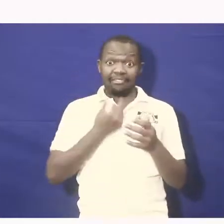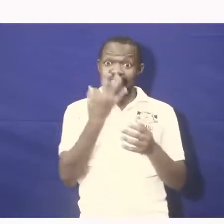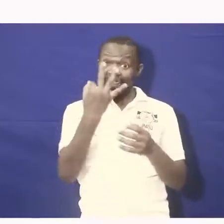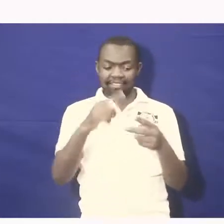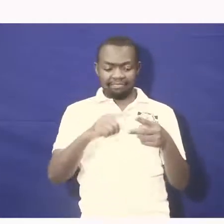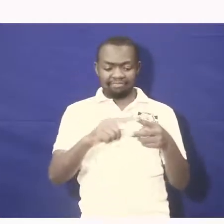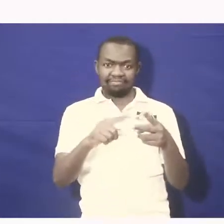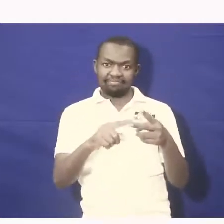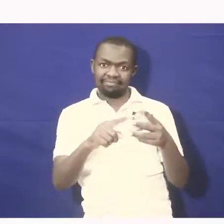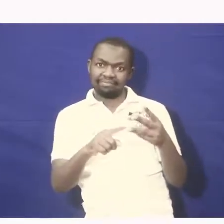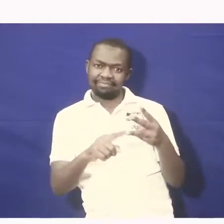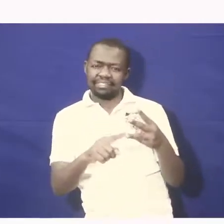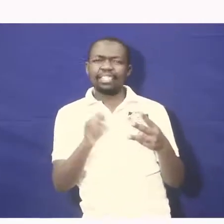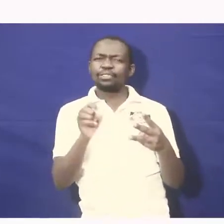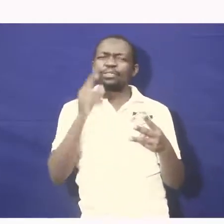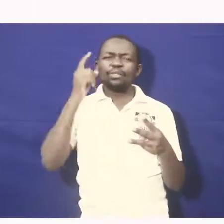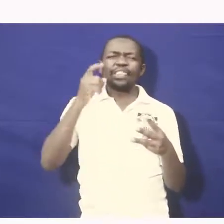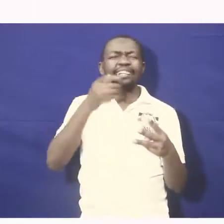Why do you think so?